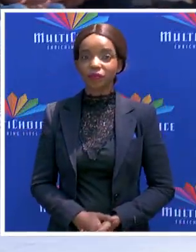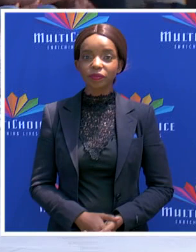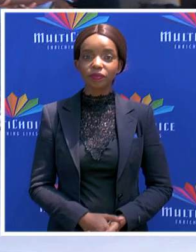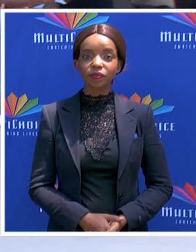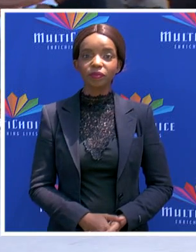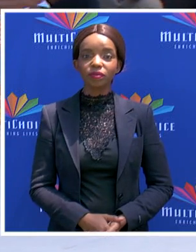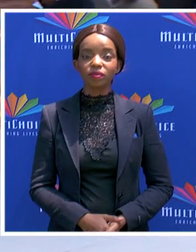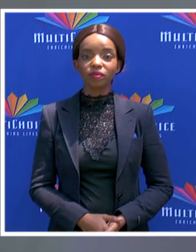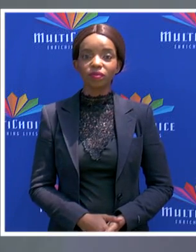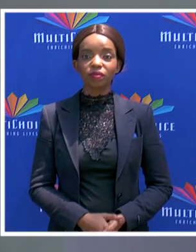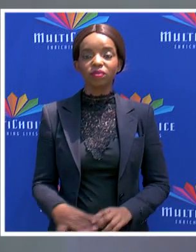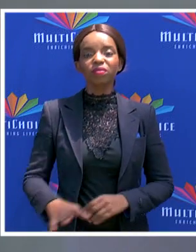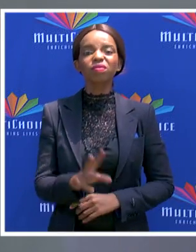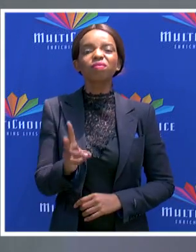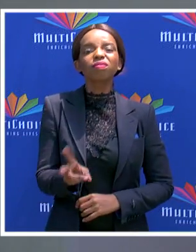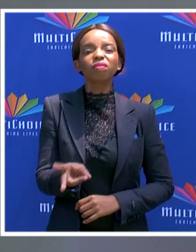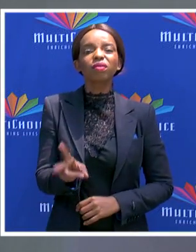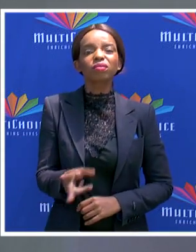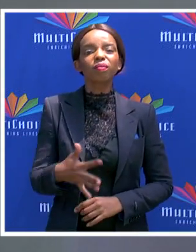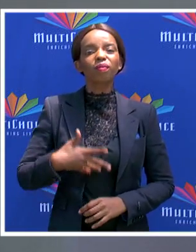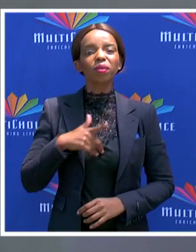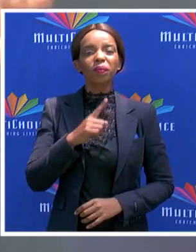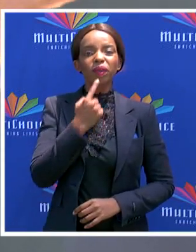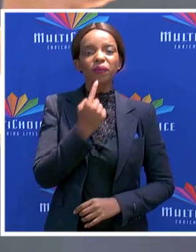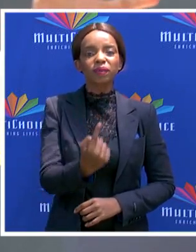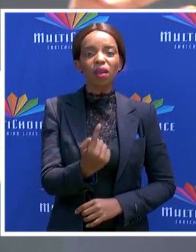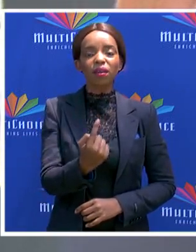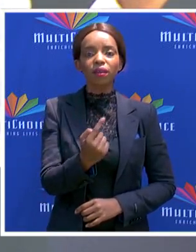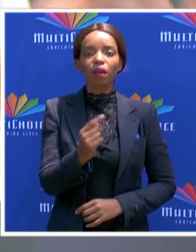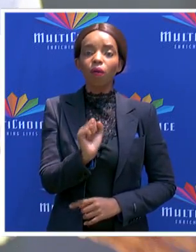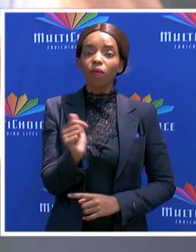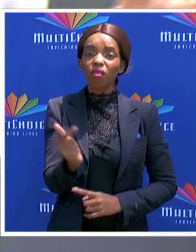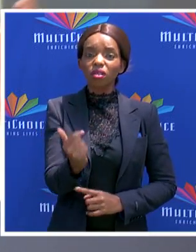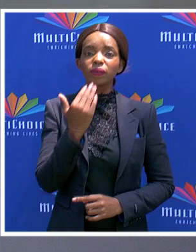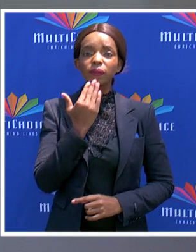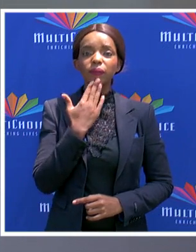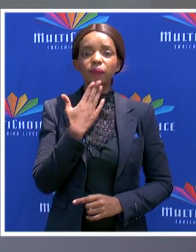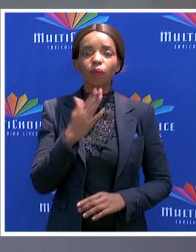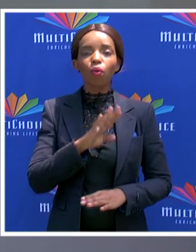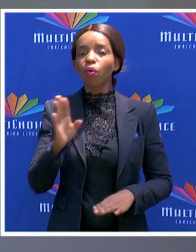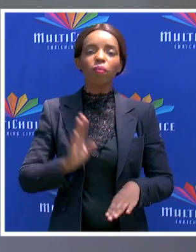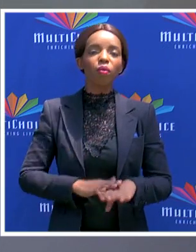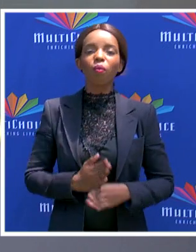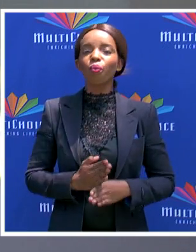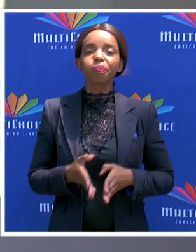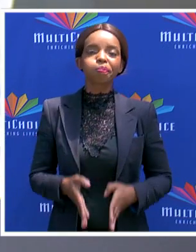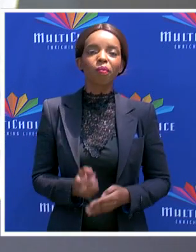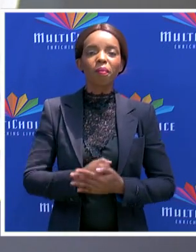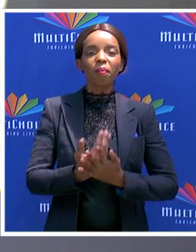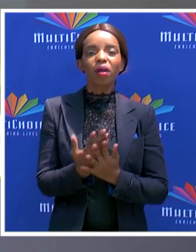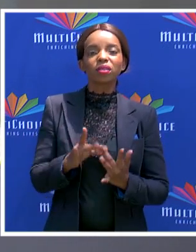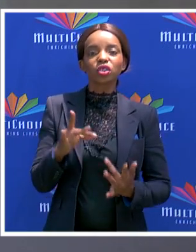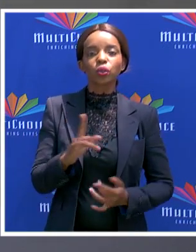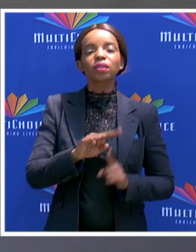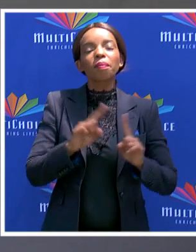It's also an opportunity to say to all those who are no longer working for Multichoice, but who were here